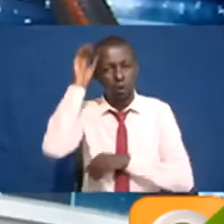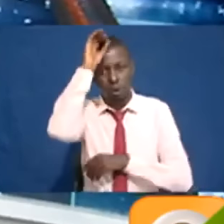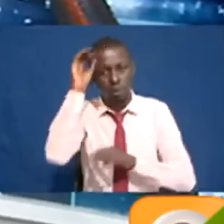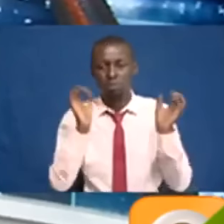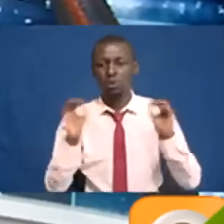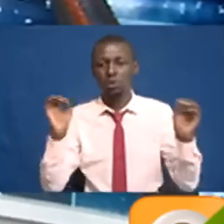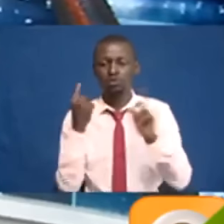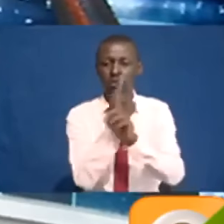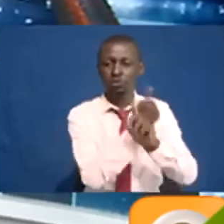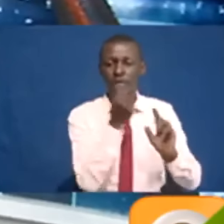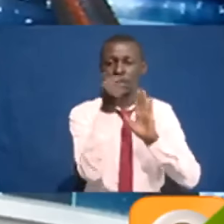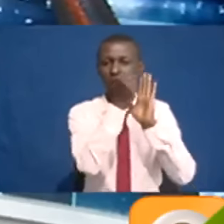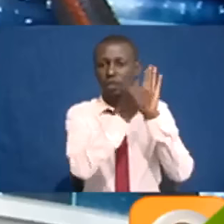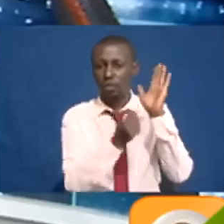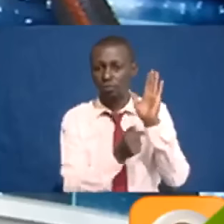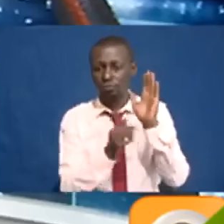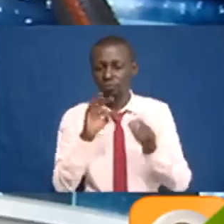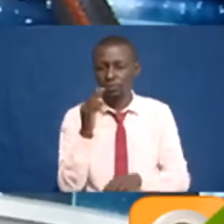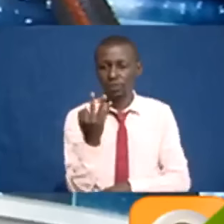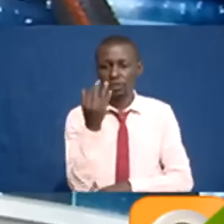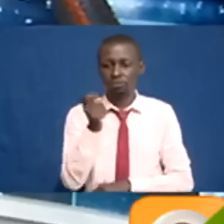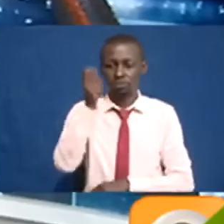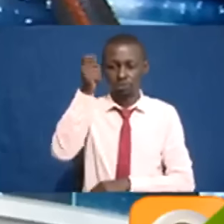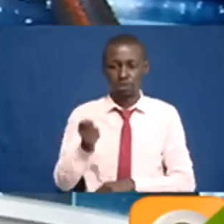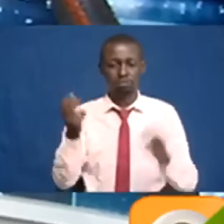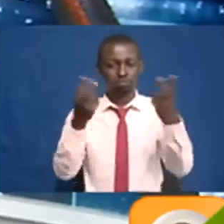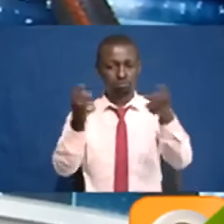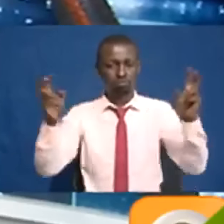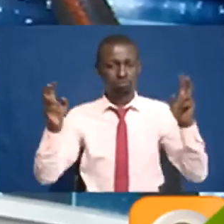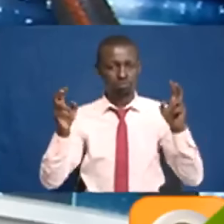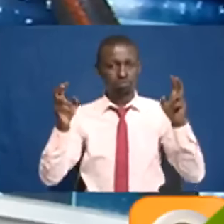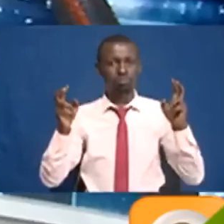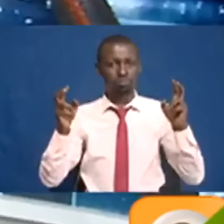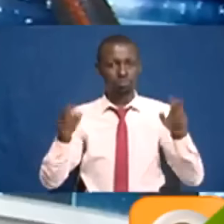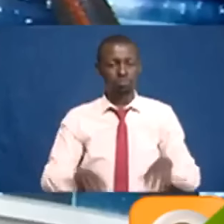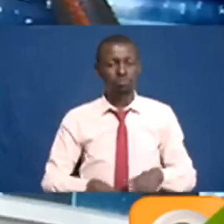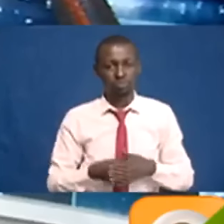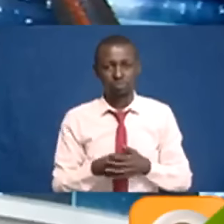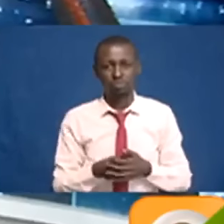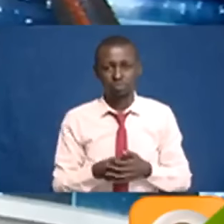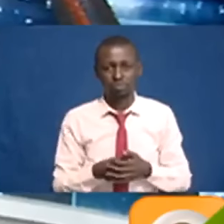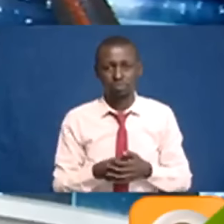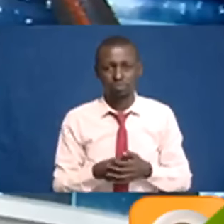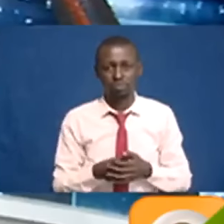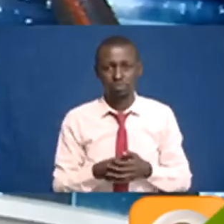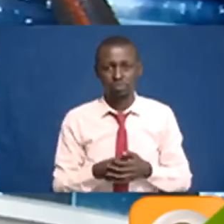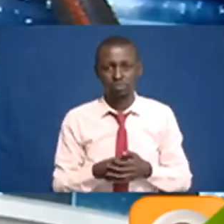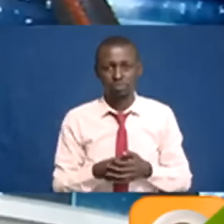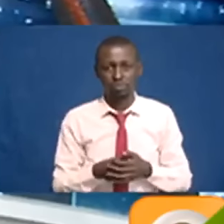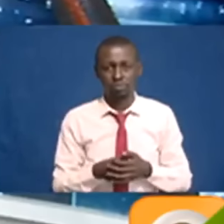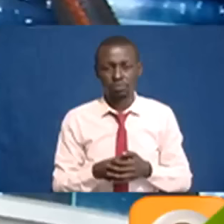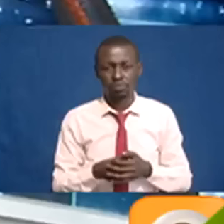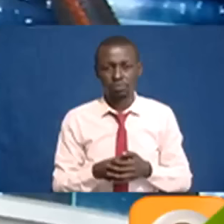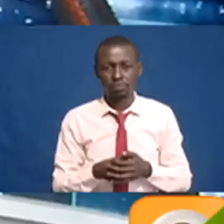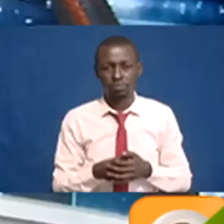various sections. Now, the three-judge bench of Justices Kathurima Minoti, Agnes